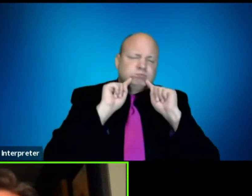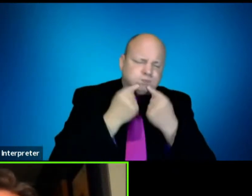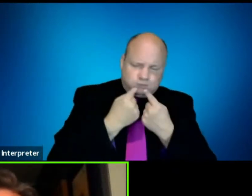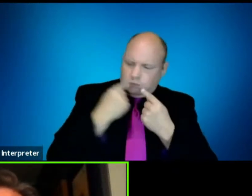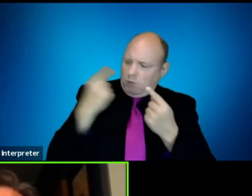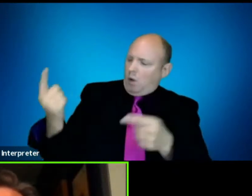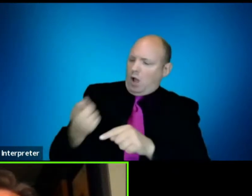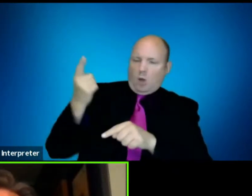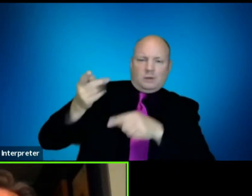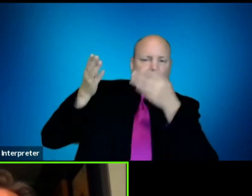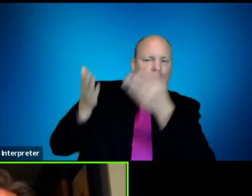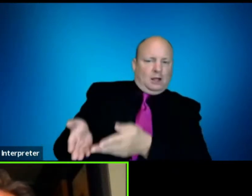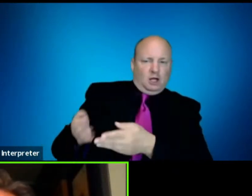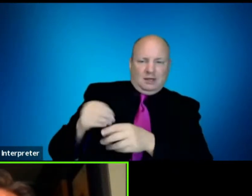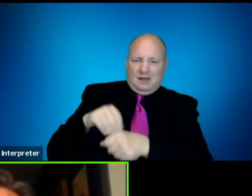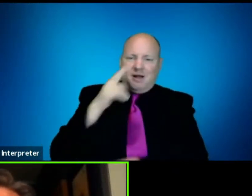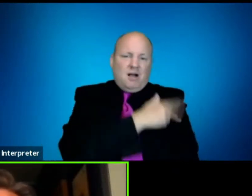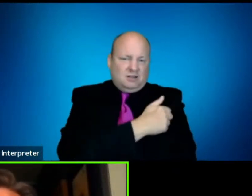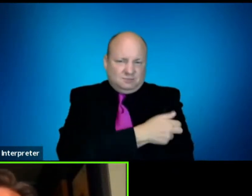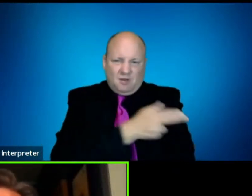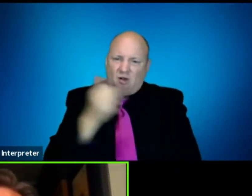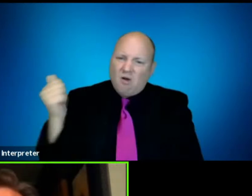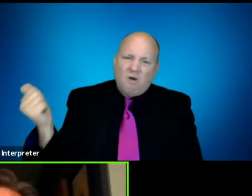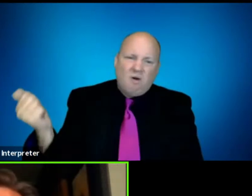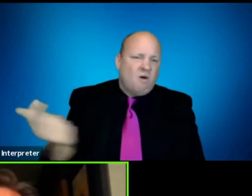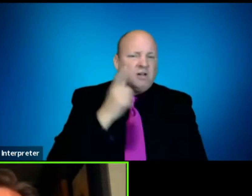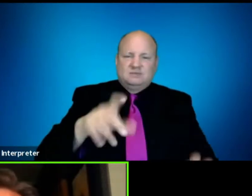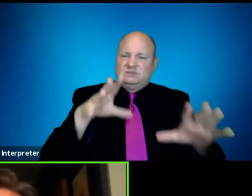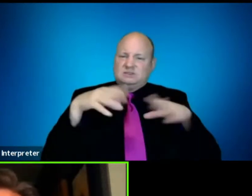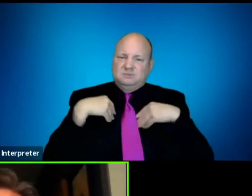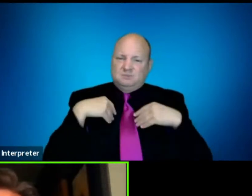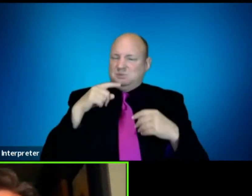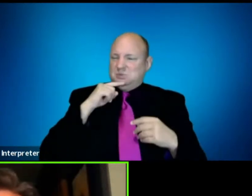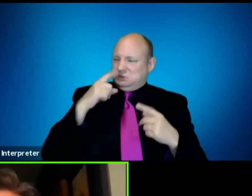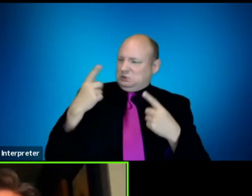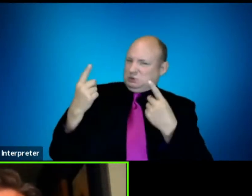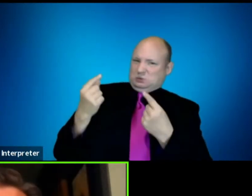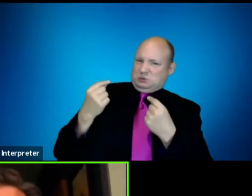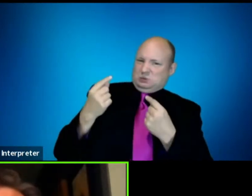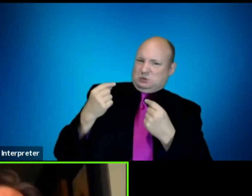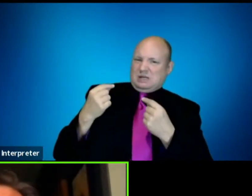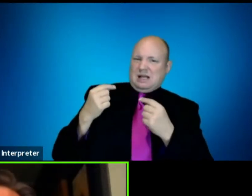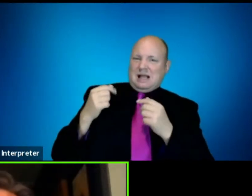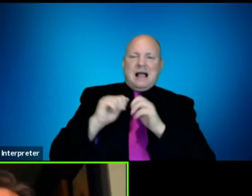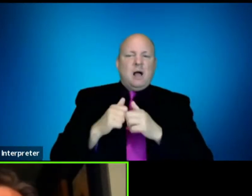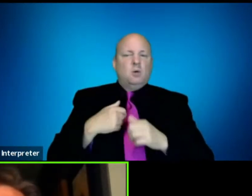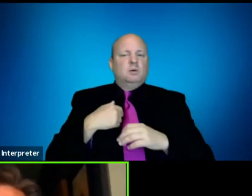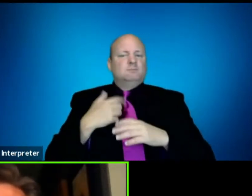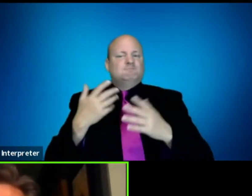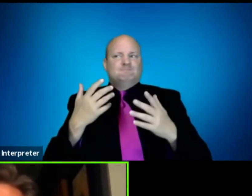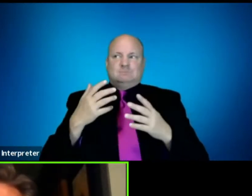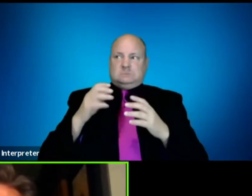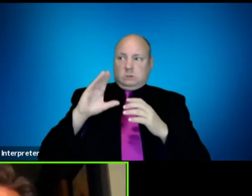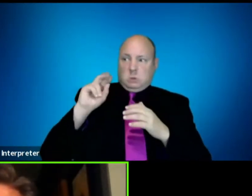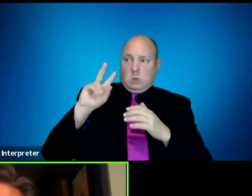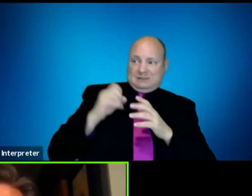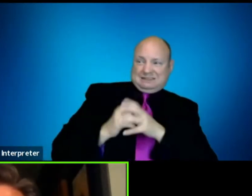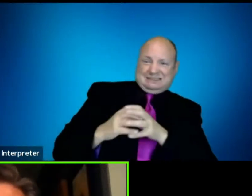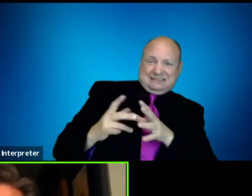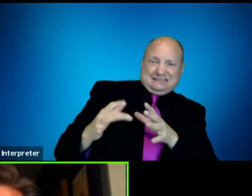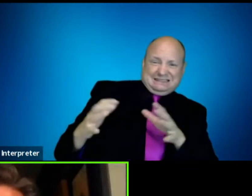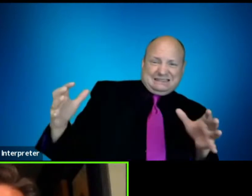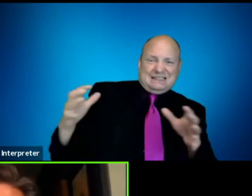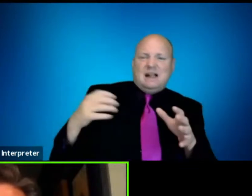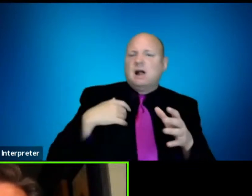you need it for. We all need to do something to reduce the level of COVID-19 right now. There are over 1,000 people with COVID-19